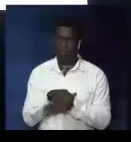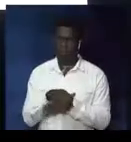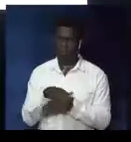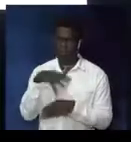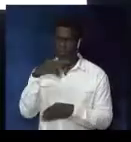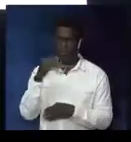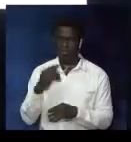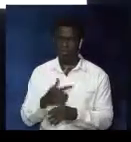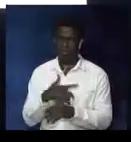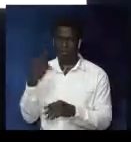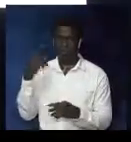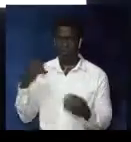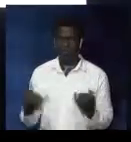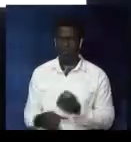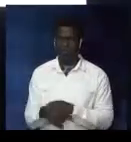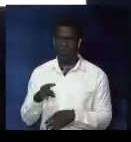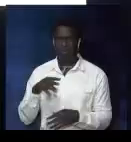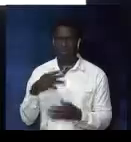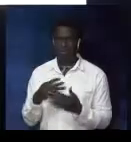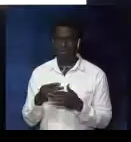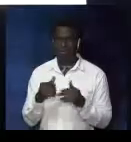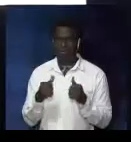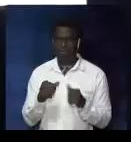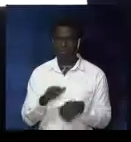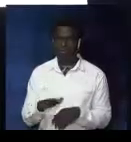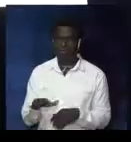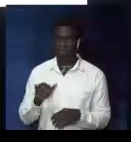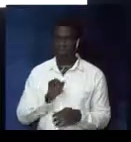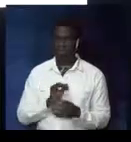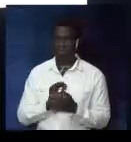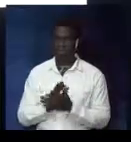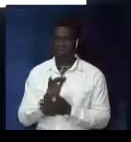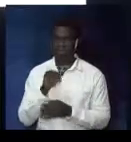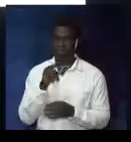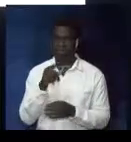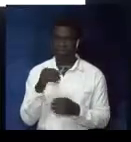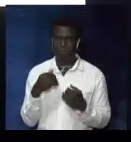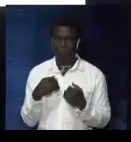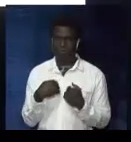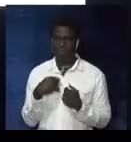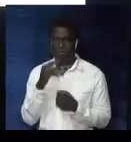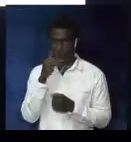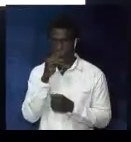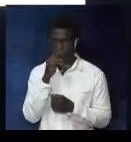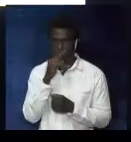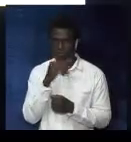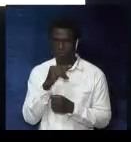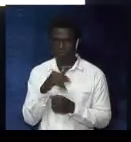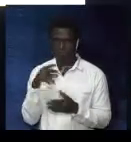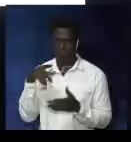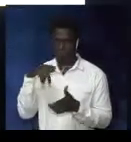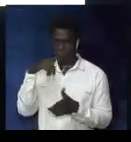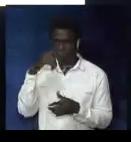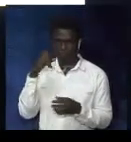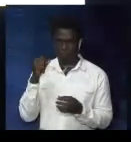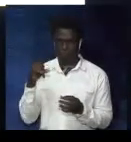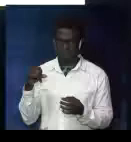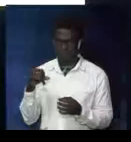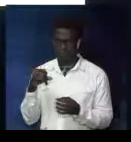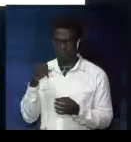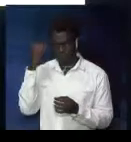lesson for today. Well done, children. I believe you had fun learning idioms